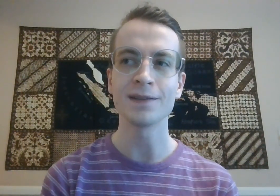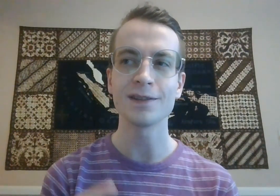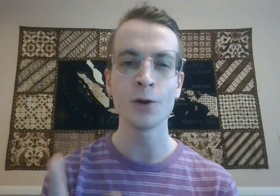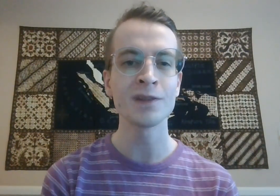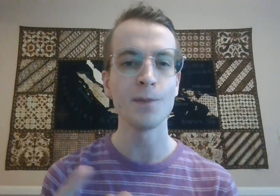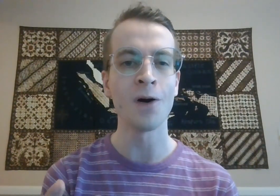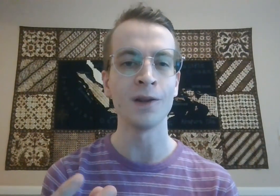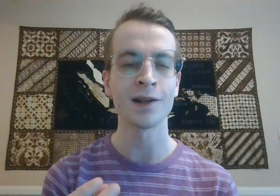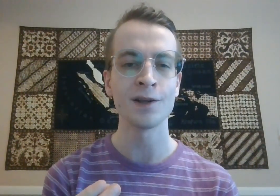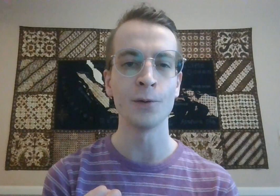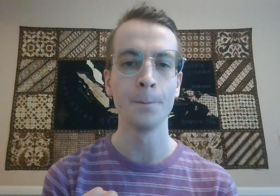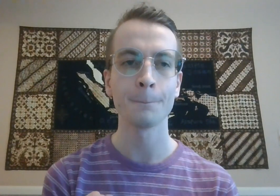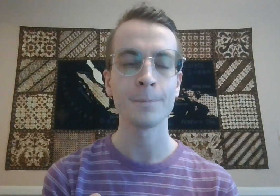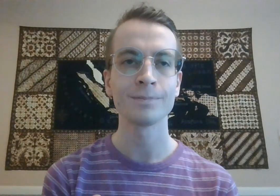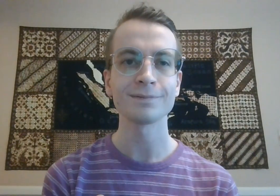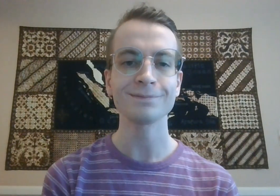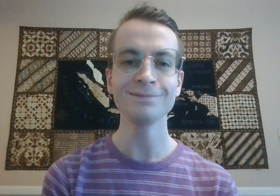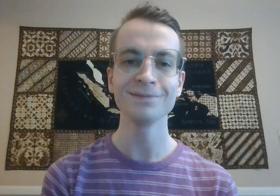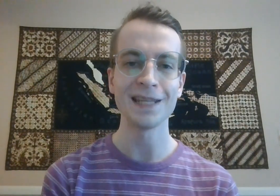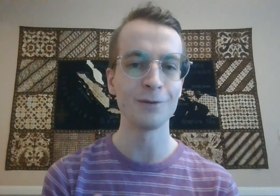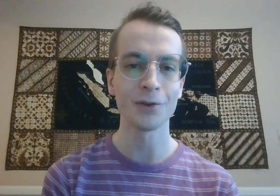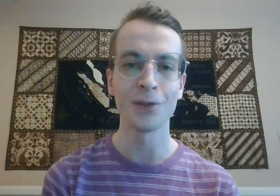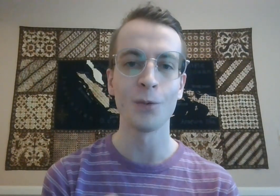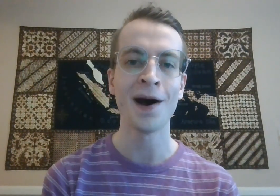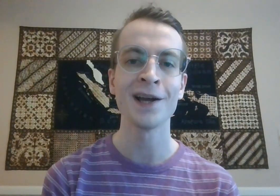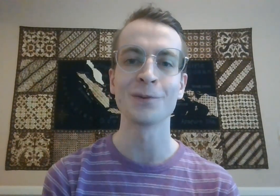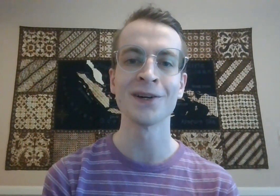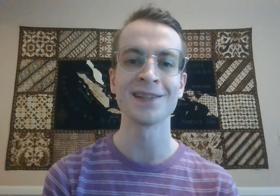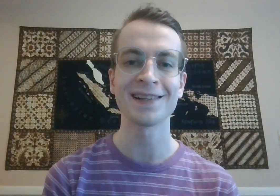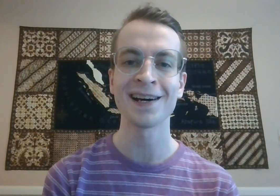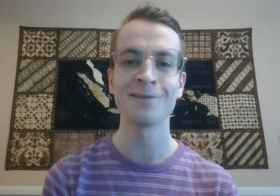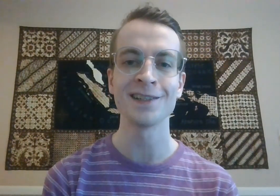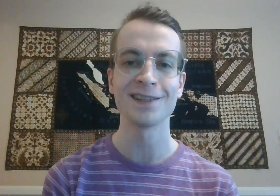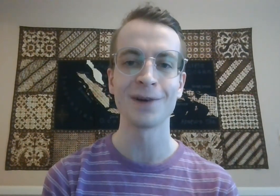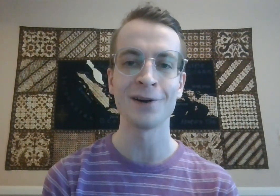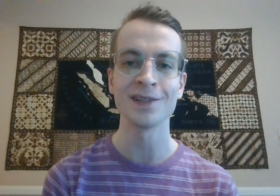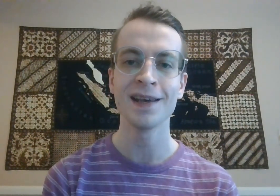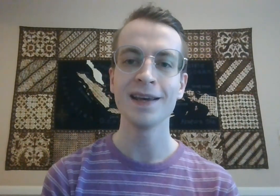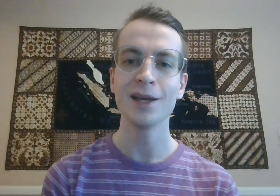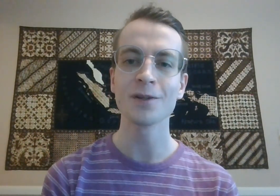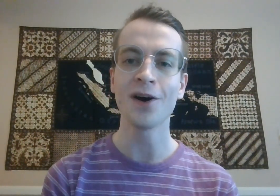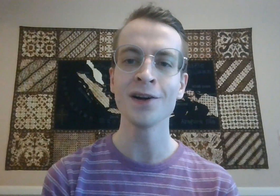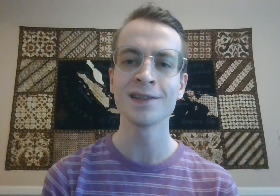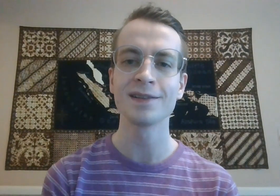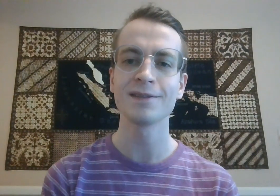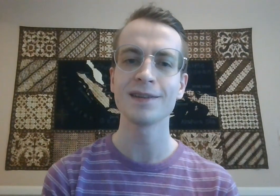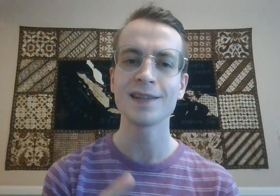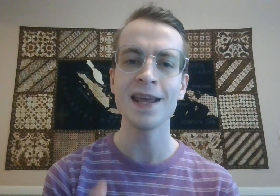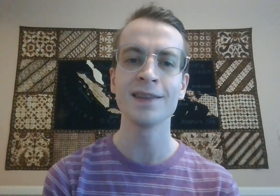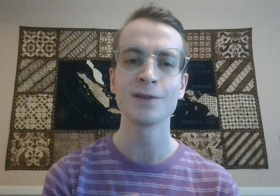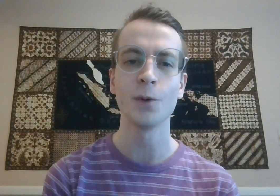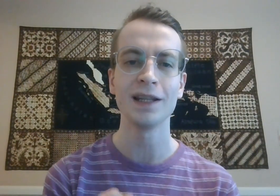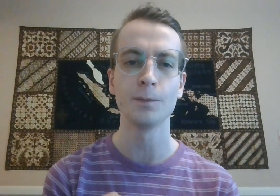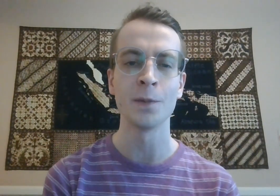but so small on its own. Even with all the wise words and kind faces around, it was hard to